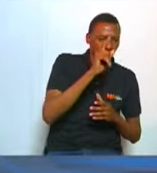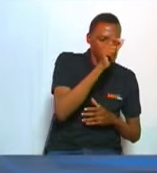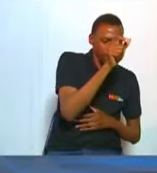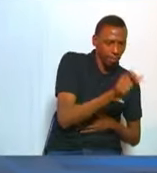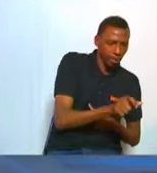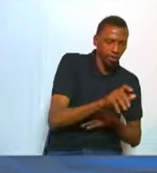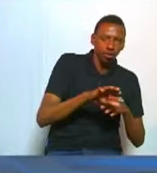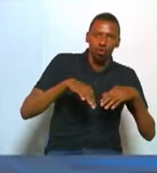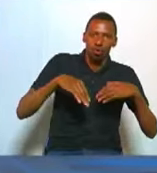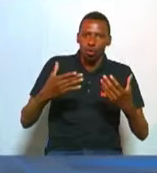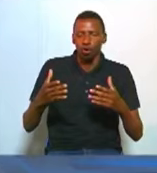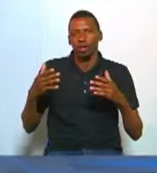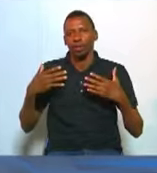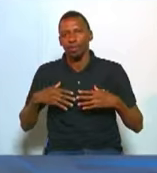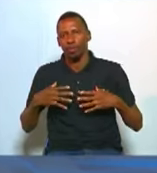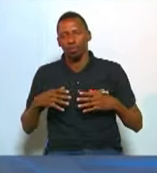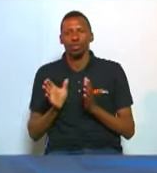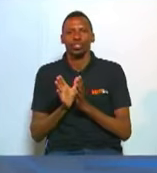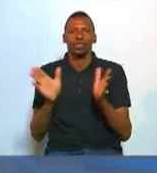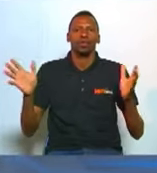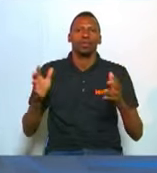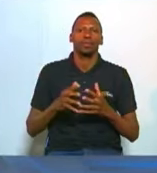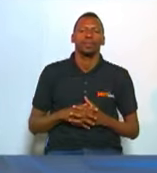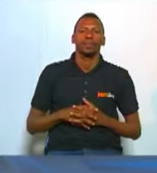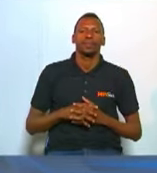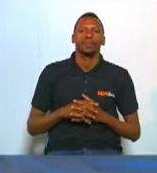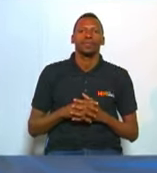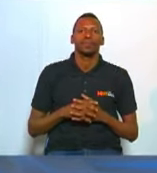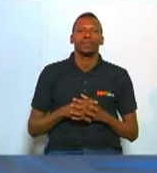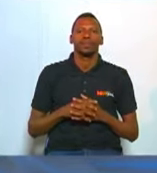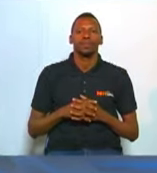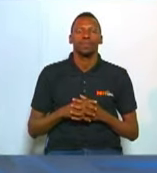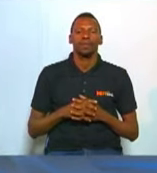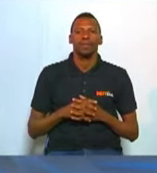by people generally.